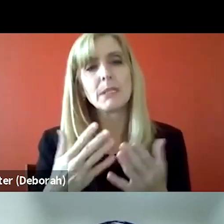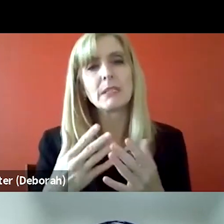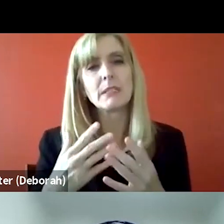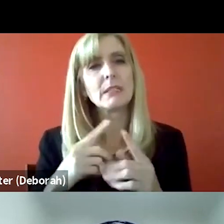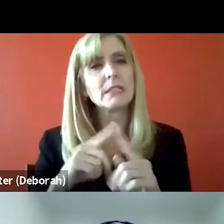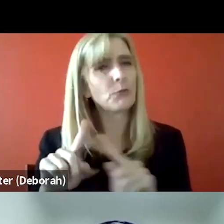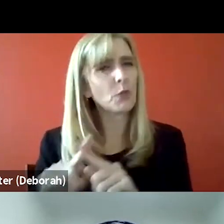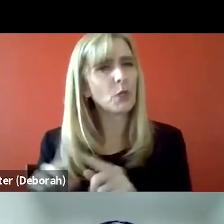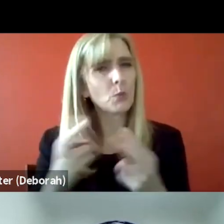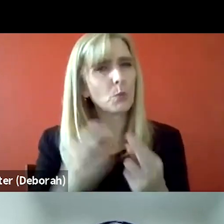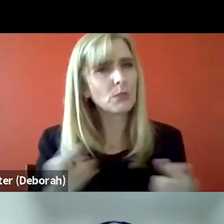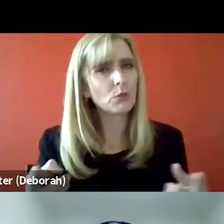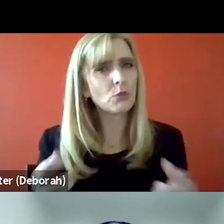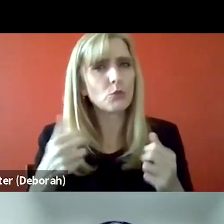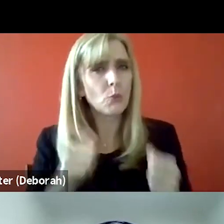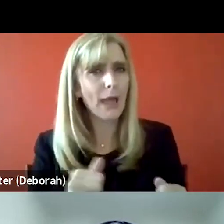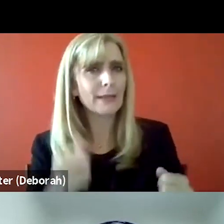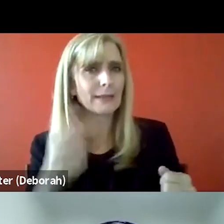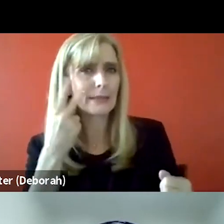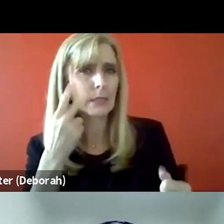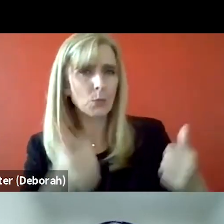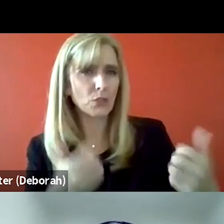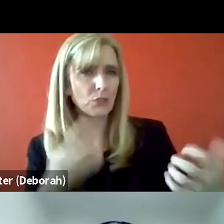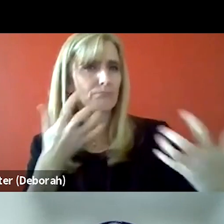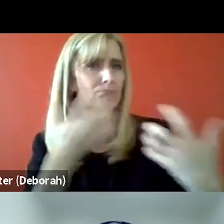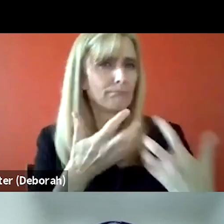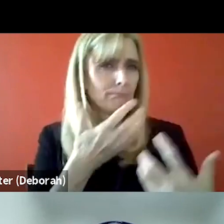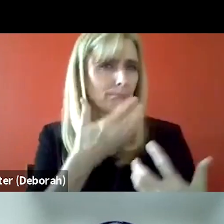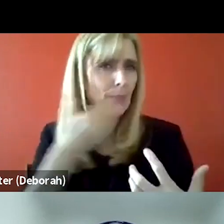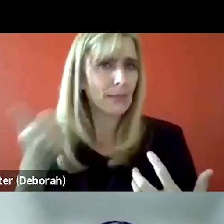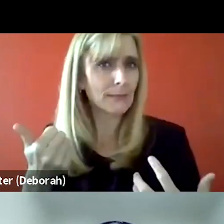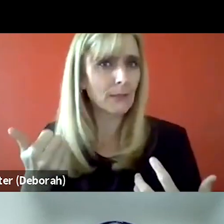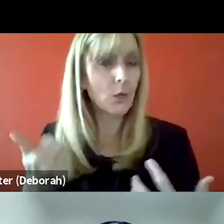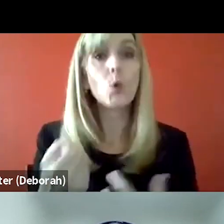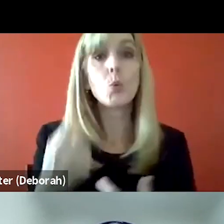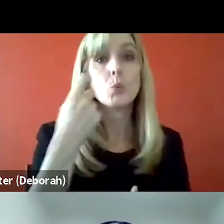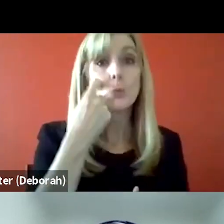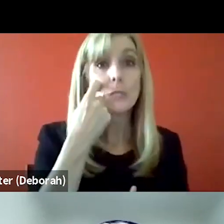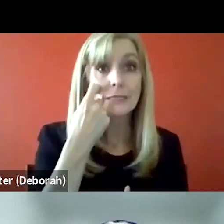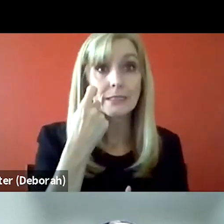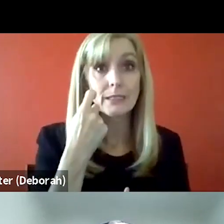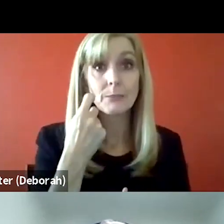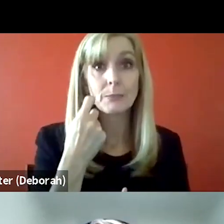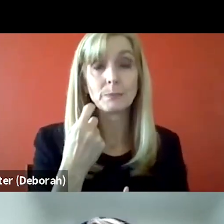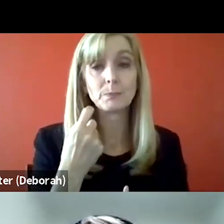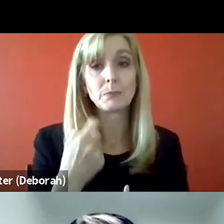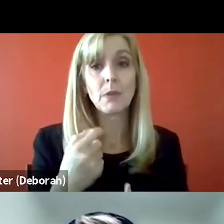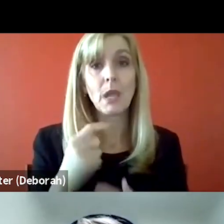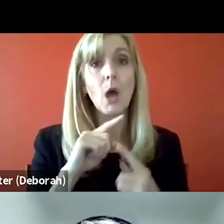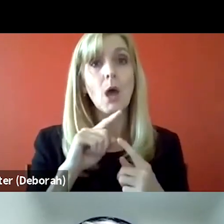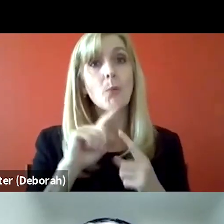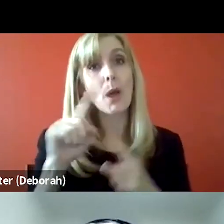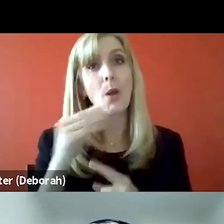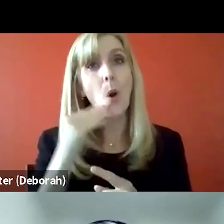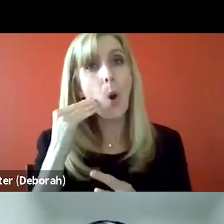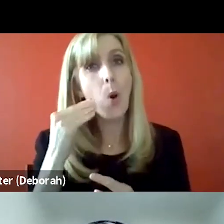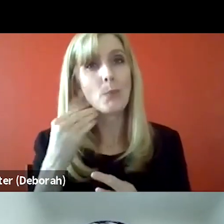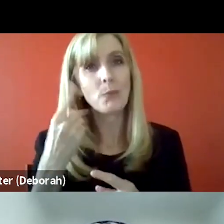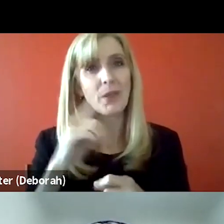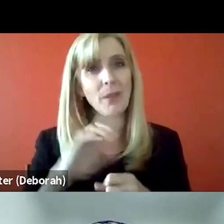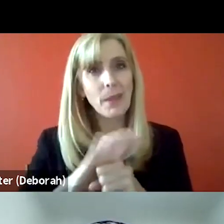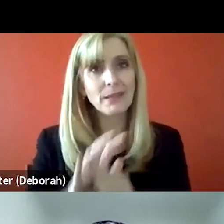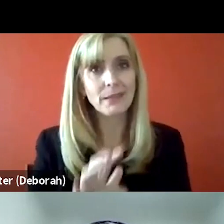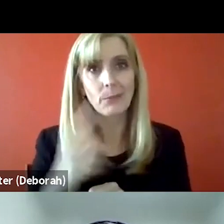to try out and see what works best. So like recently when we went home for the pandemic to be virtual, there